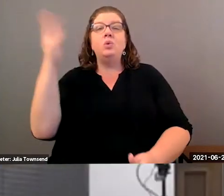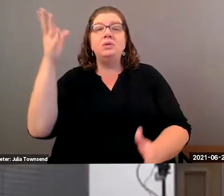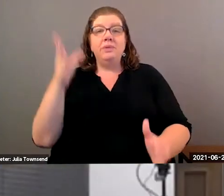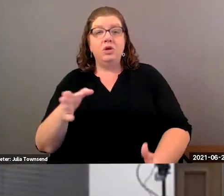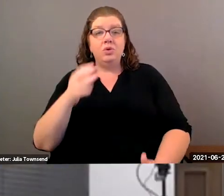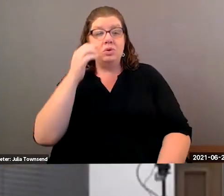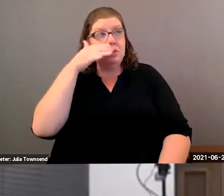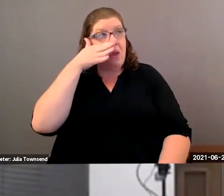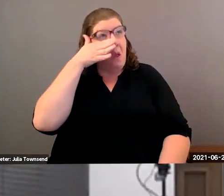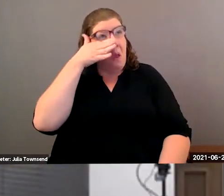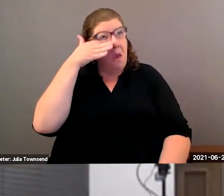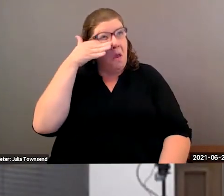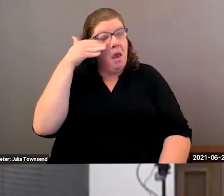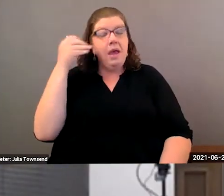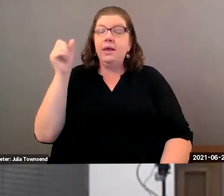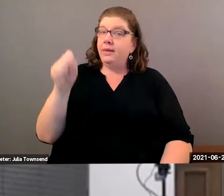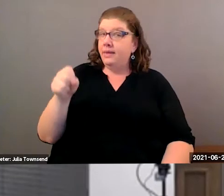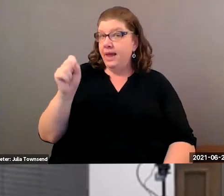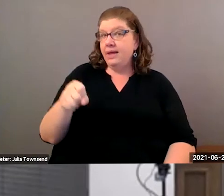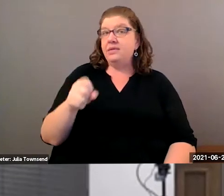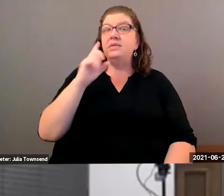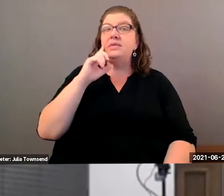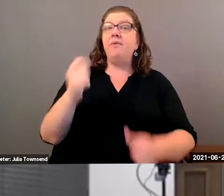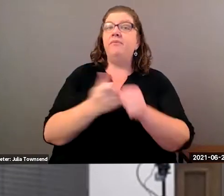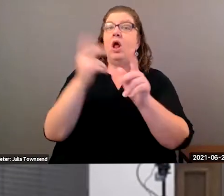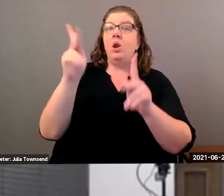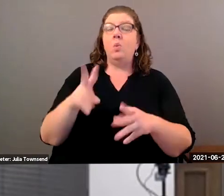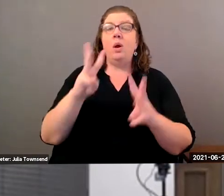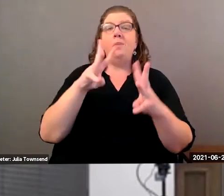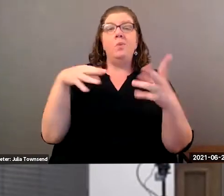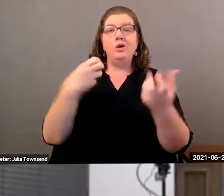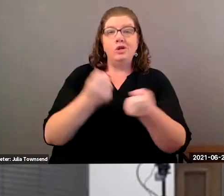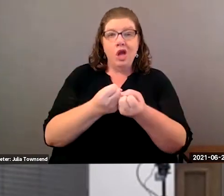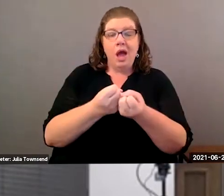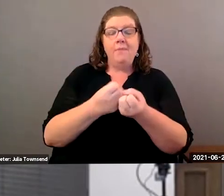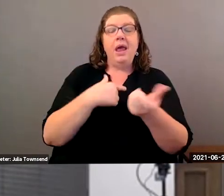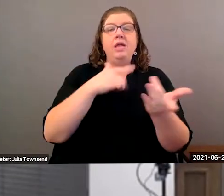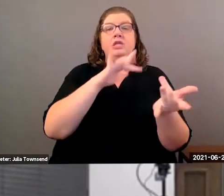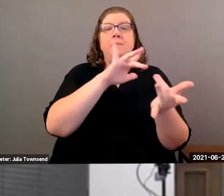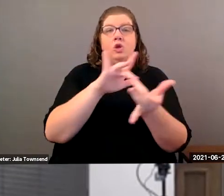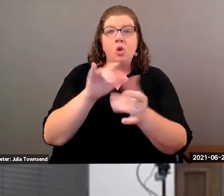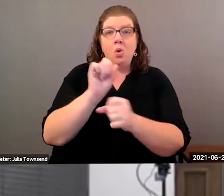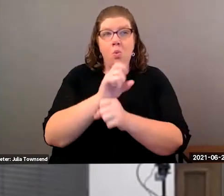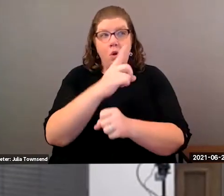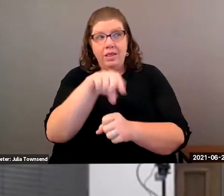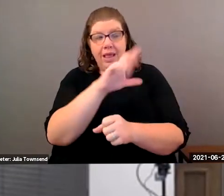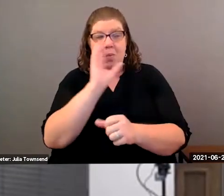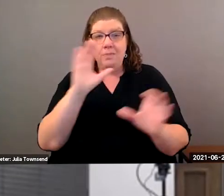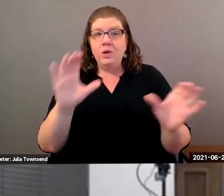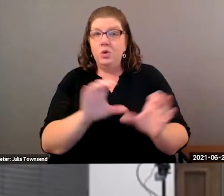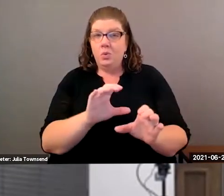Yes, there's definitely some follow-up workshops and consulting work that they will be doing with us. I know